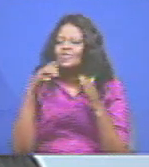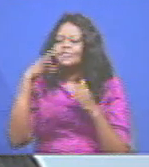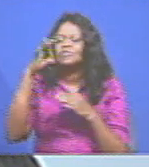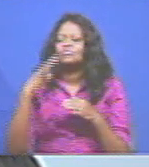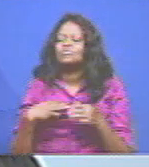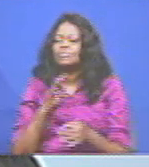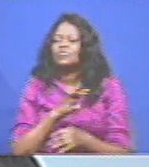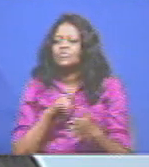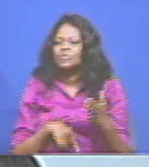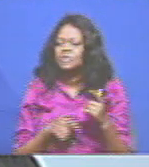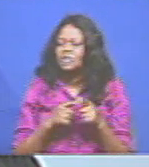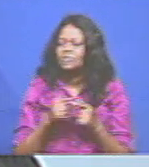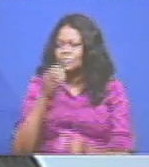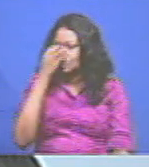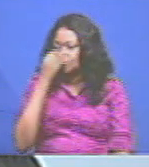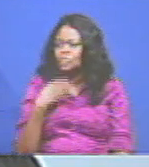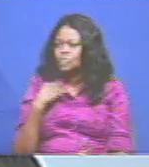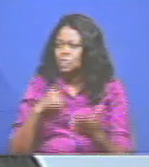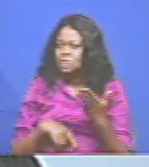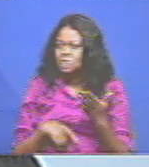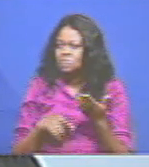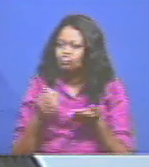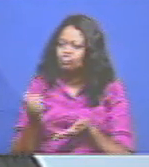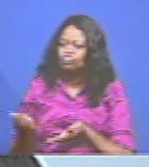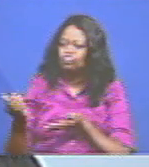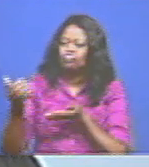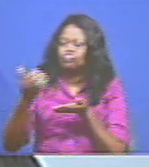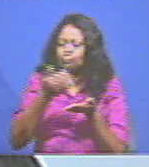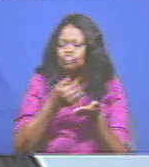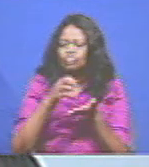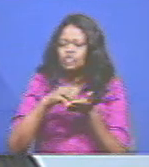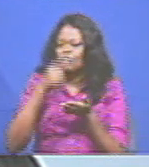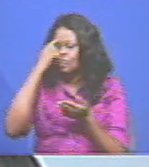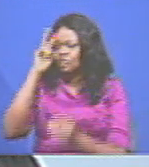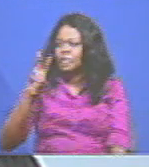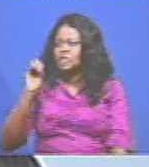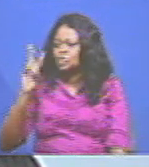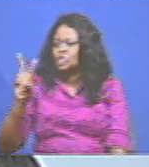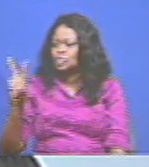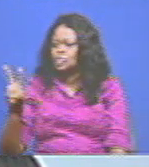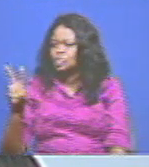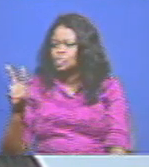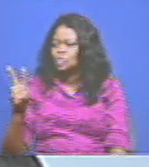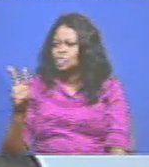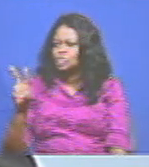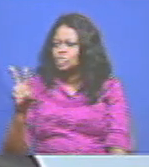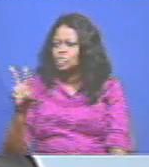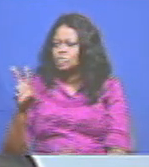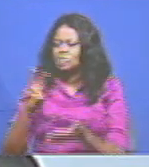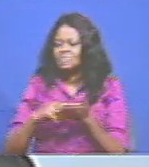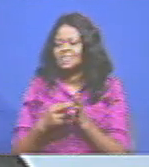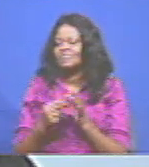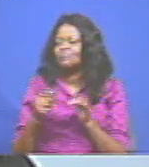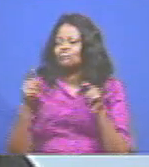Ruto is looking for consolidating his position for 2022. Mm-hmm. So there is that